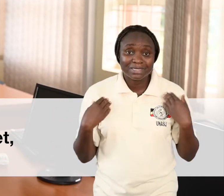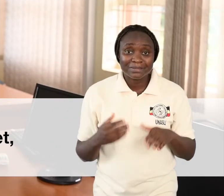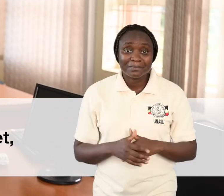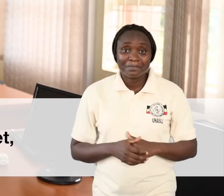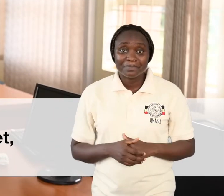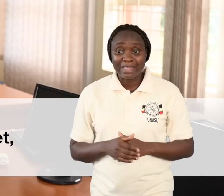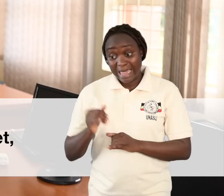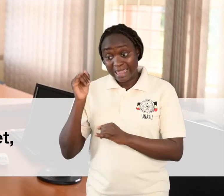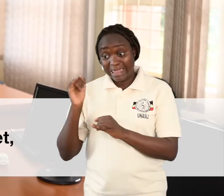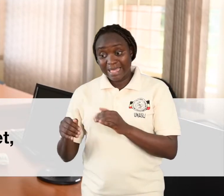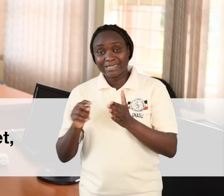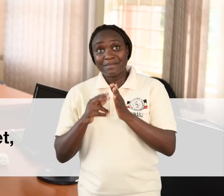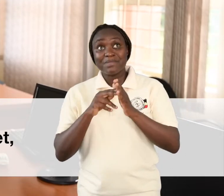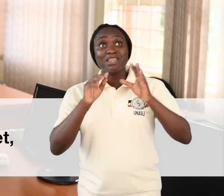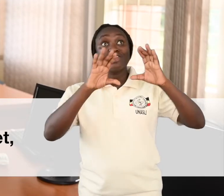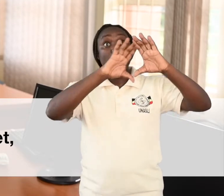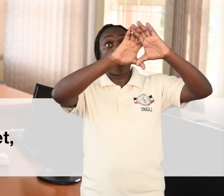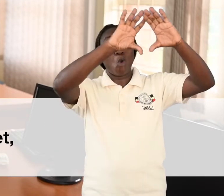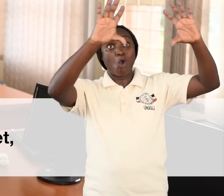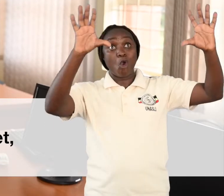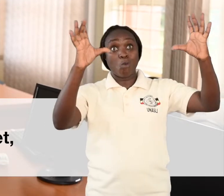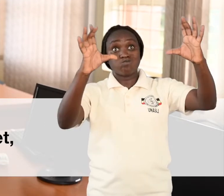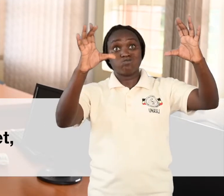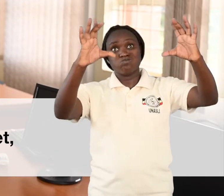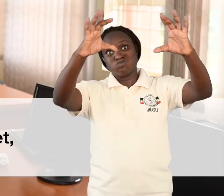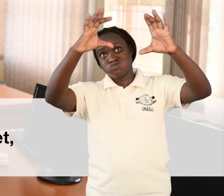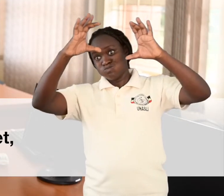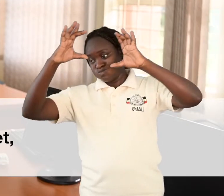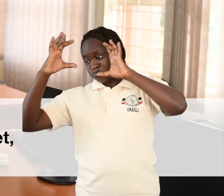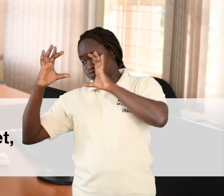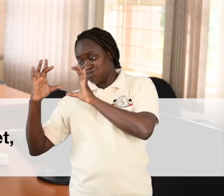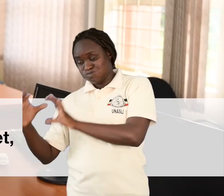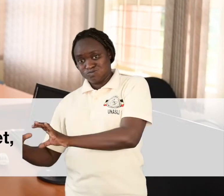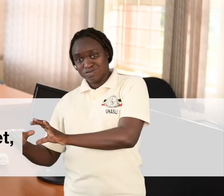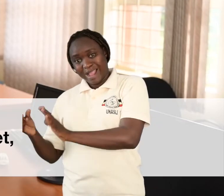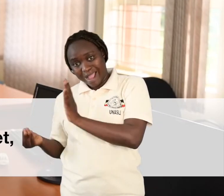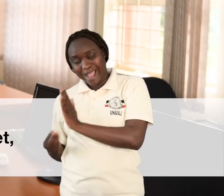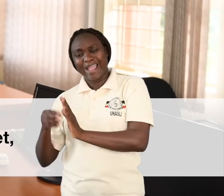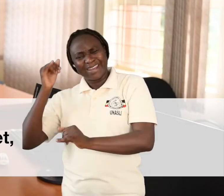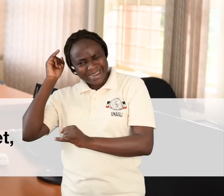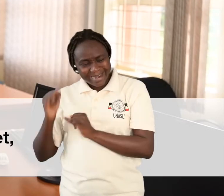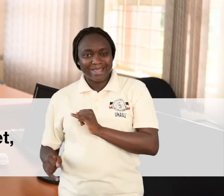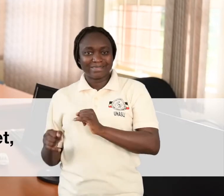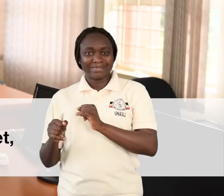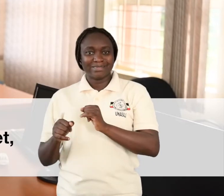Yes, it's the mother set. Is that okay?